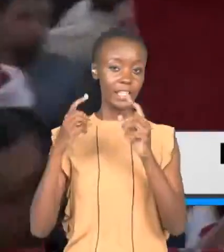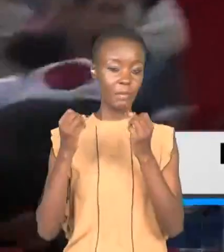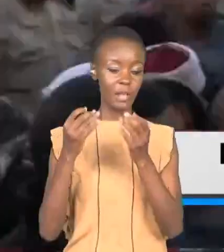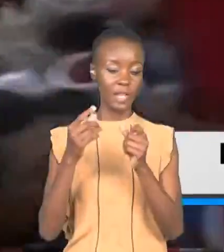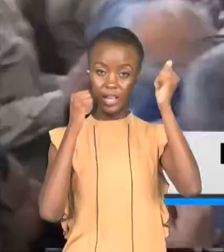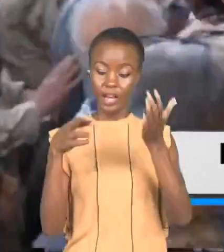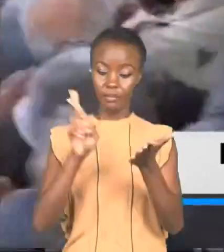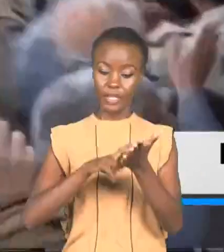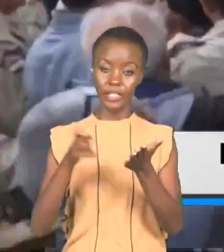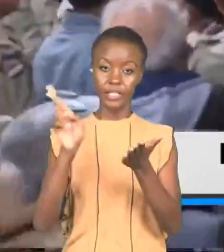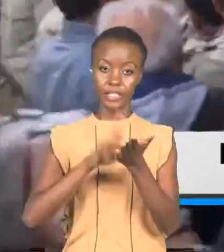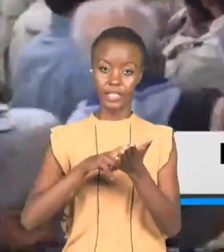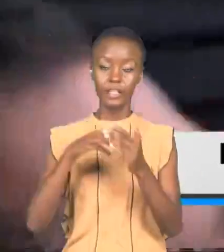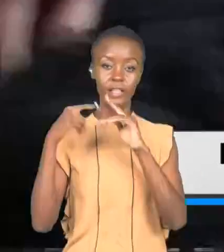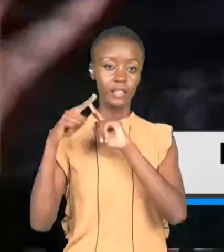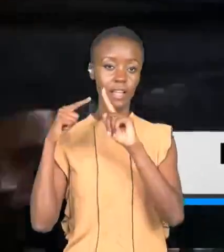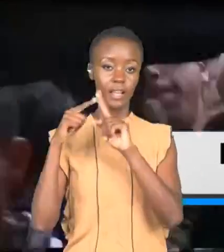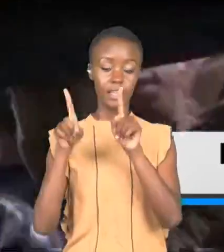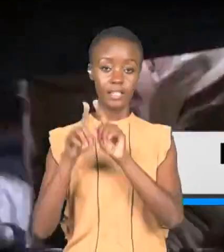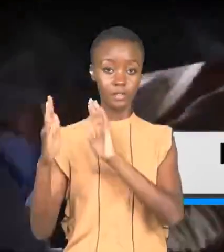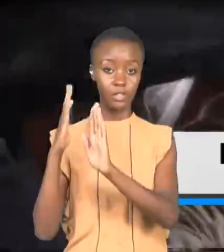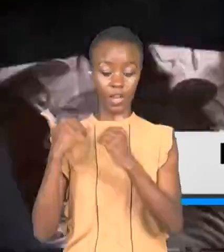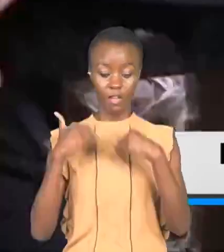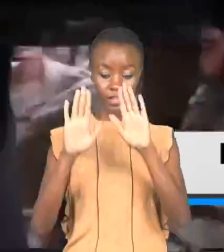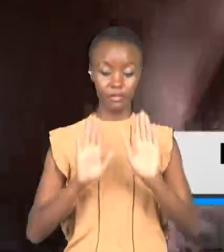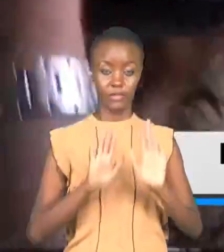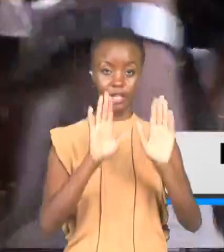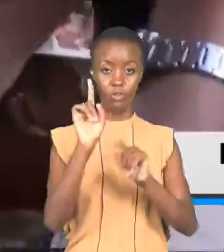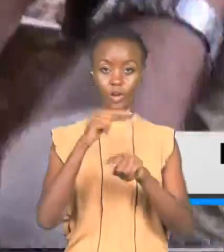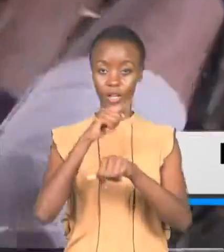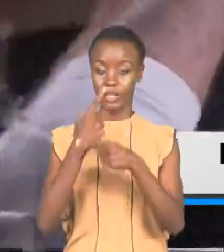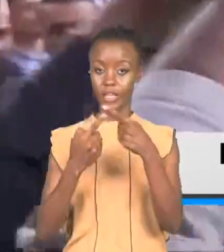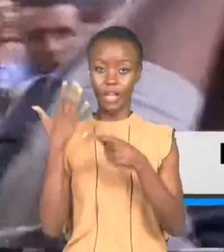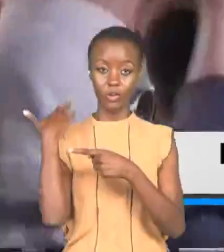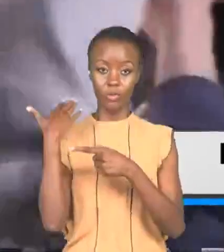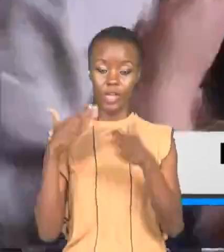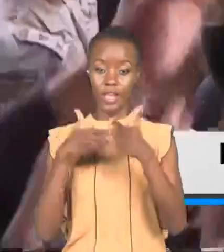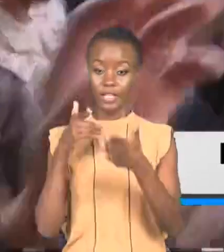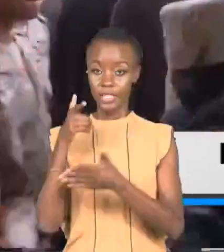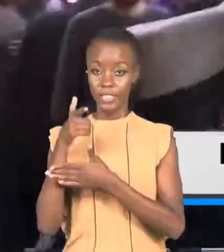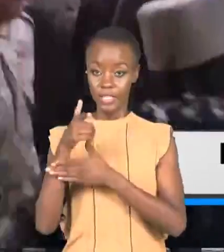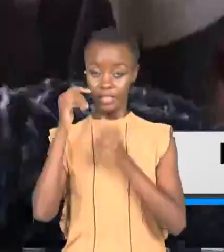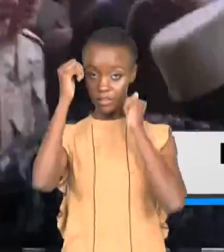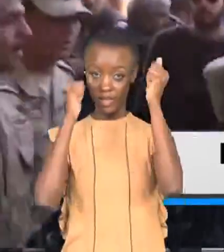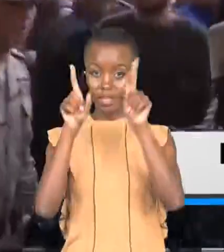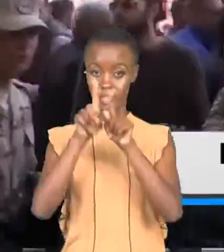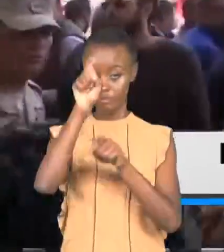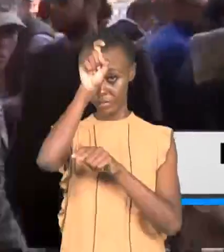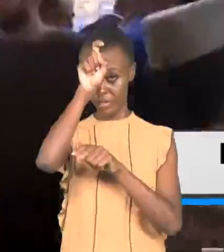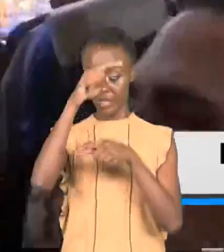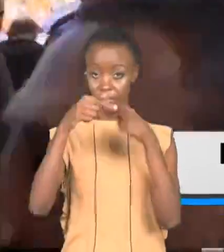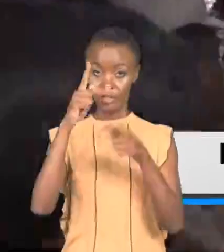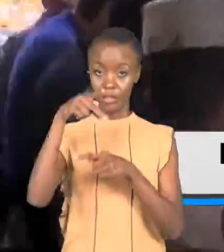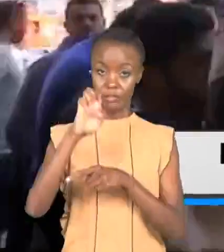militants since then. Security forces launched a campaign a year ago against Islamist militants focused on Egypt's Sinai